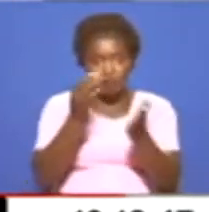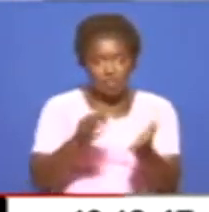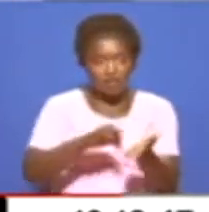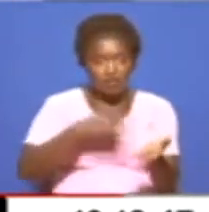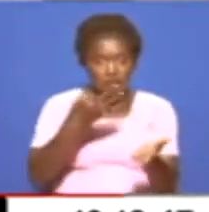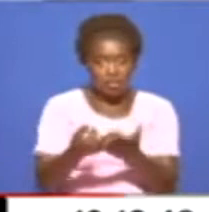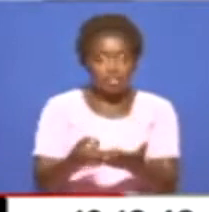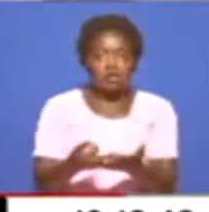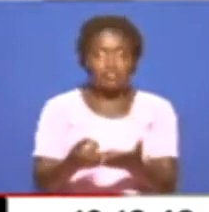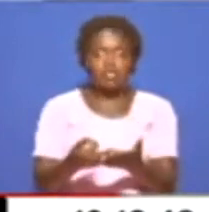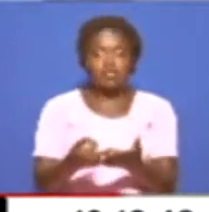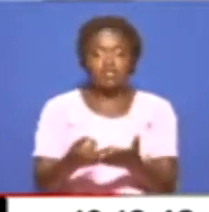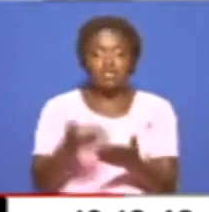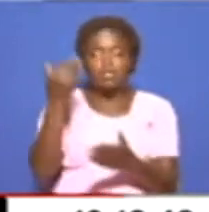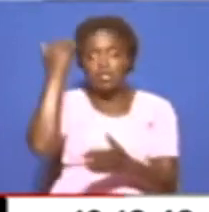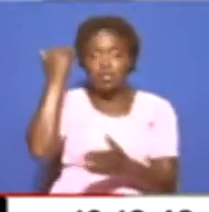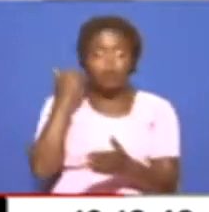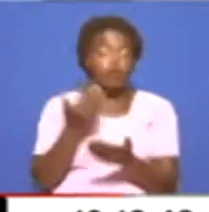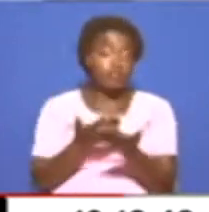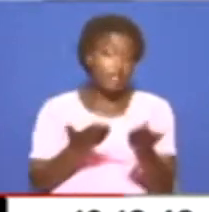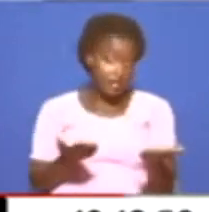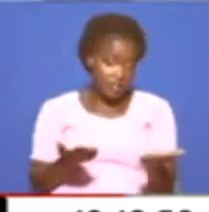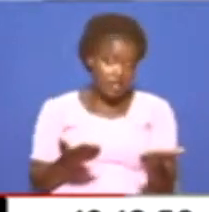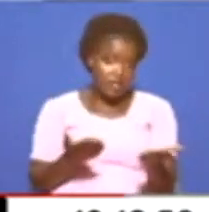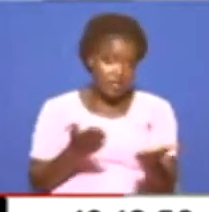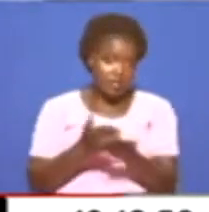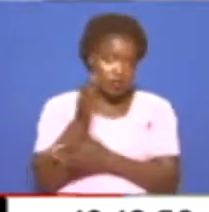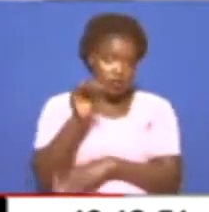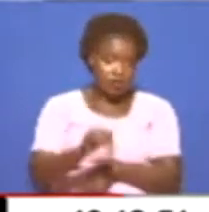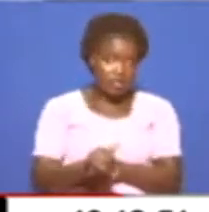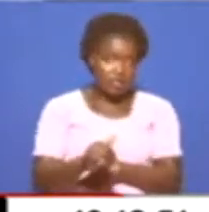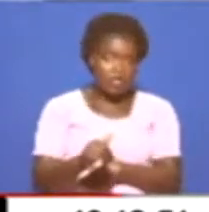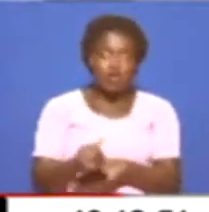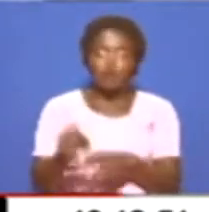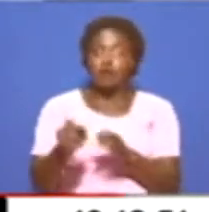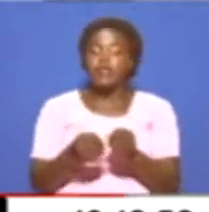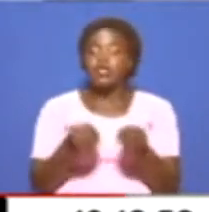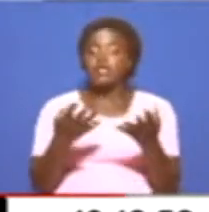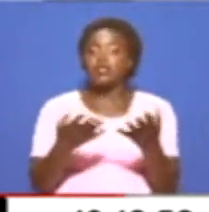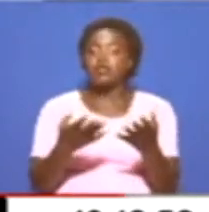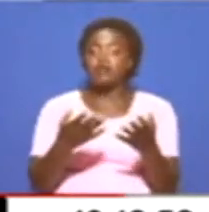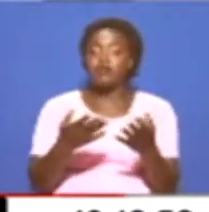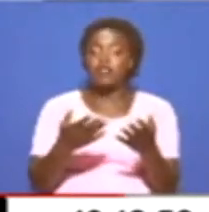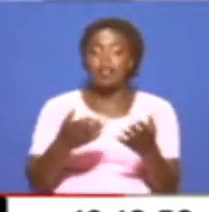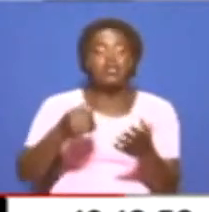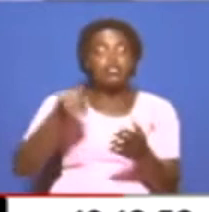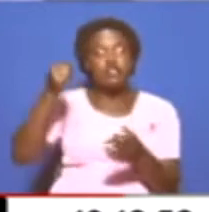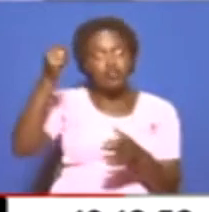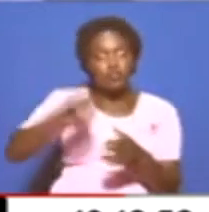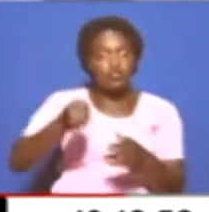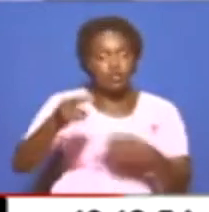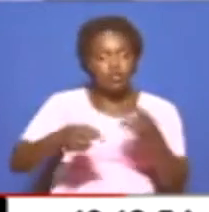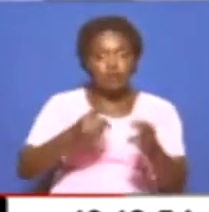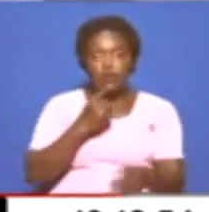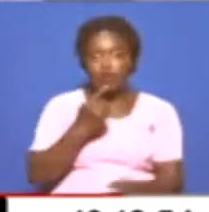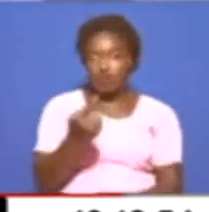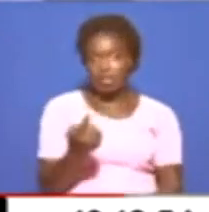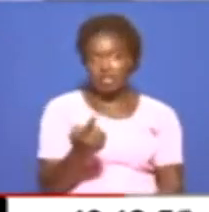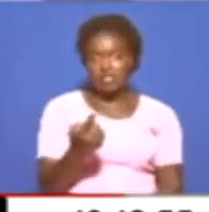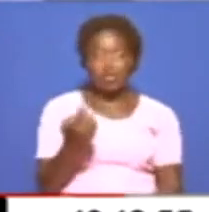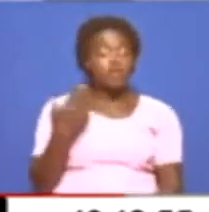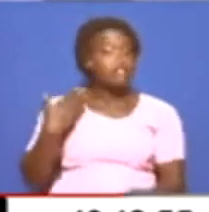so, the courts are there to ensure that by issuing what is called judicial review orders, which are orders that are